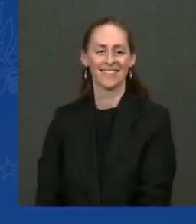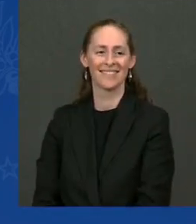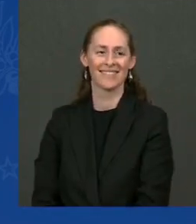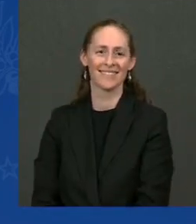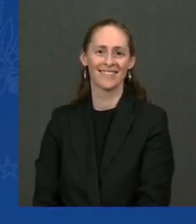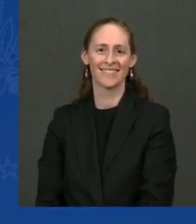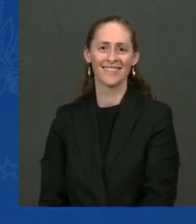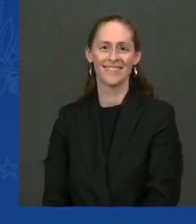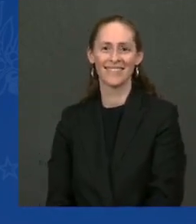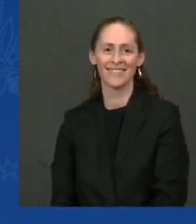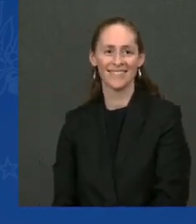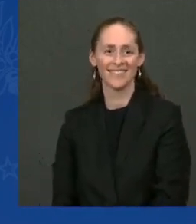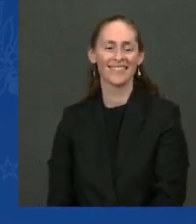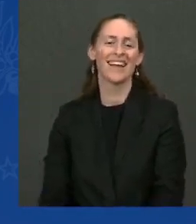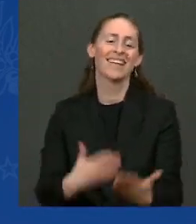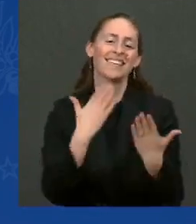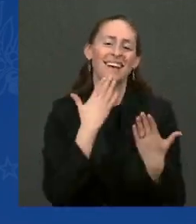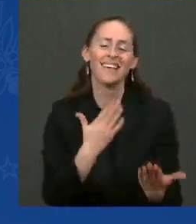Thank you, thank you, thank you.